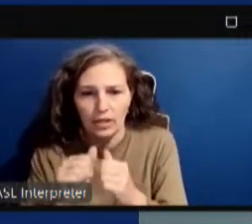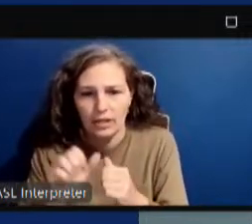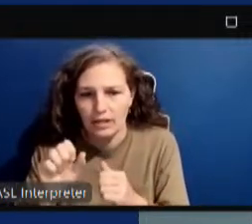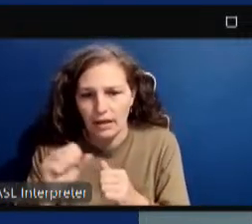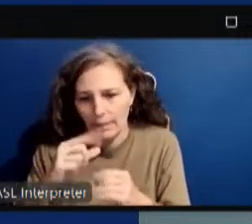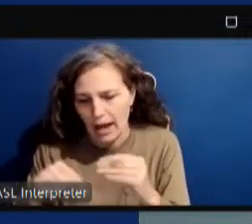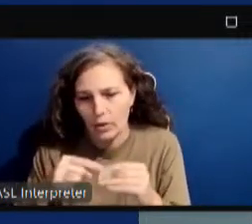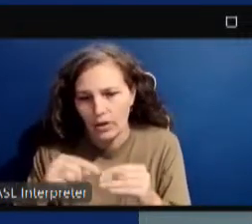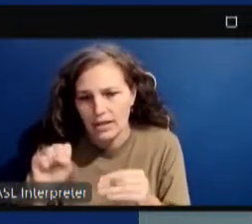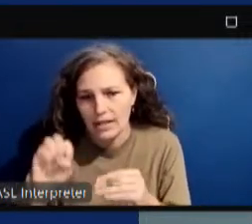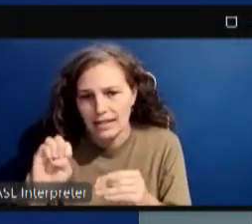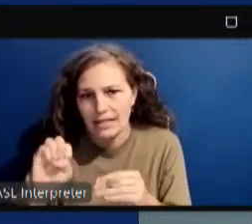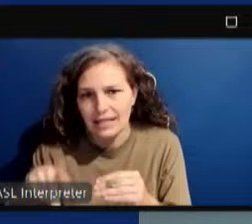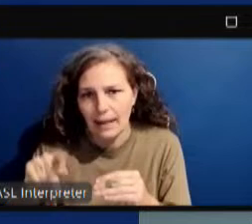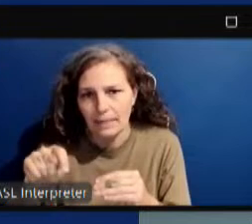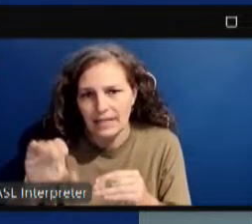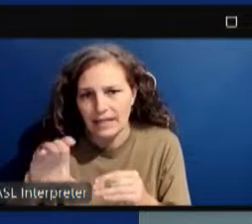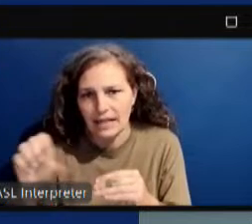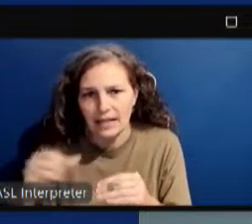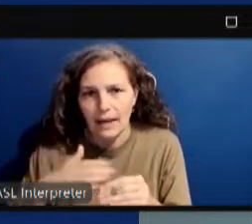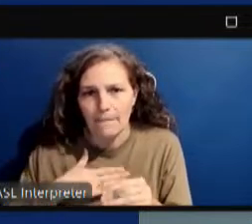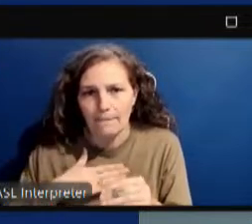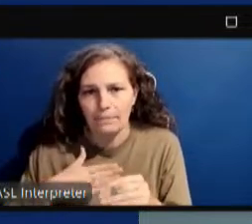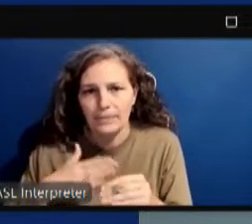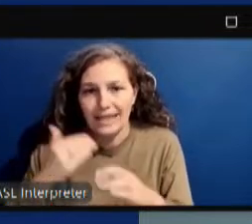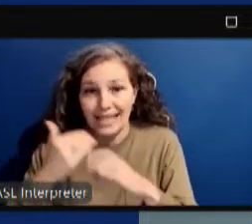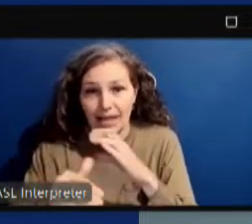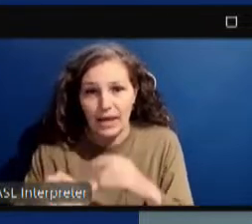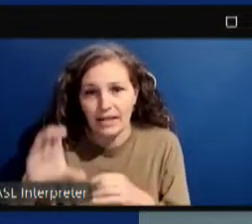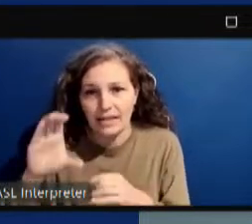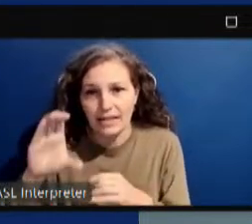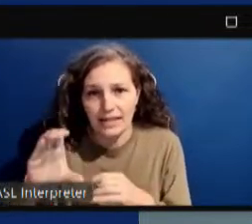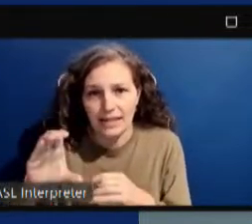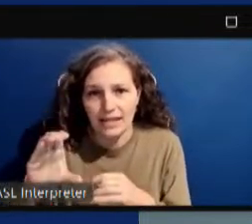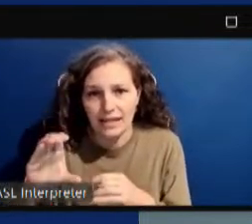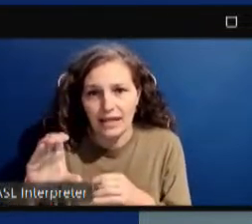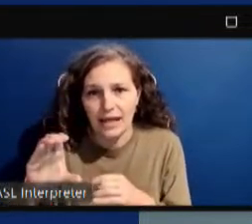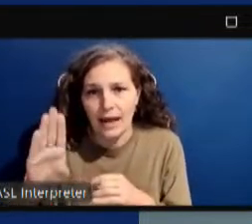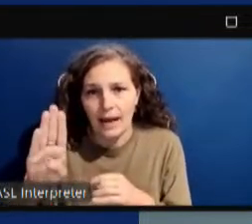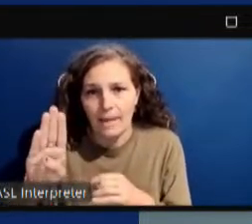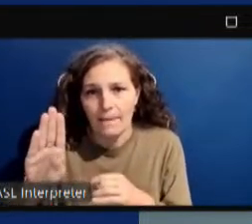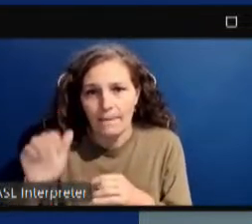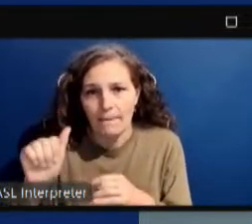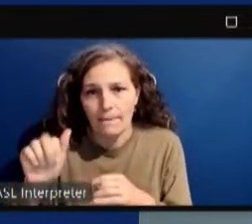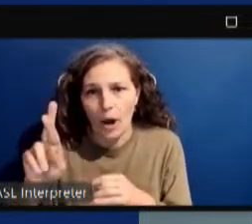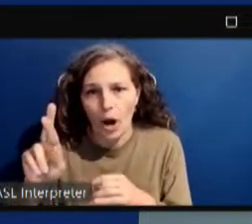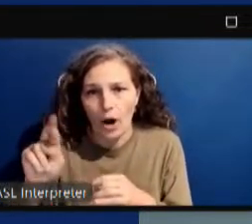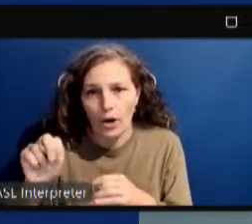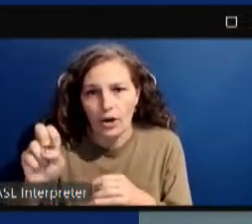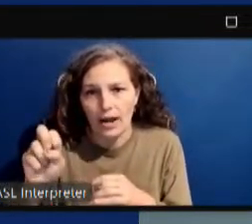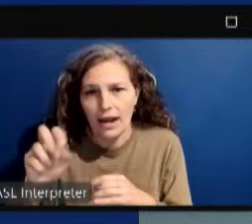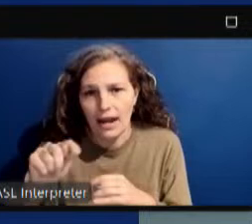it's C as in cat, my last name Barnett, BARNETT, at